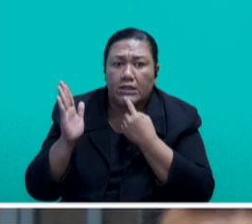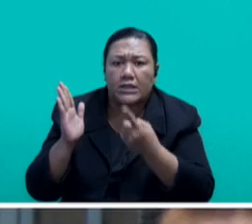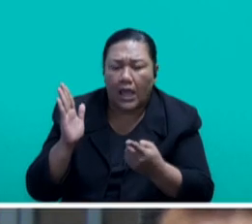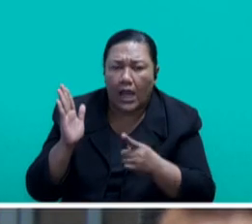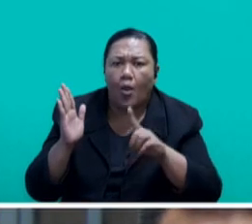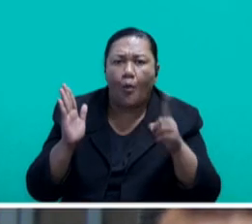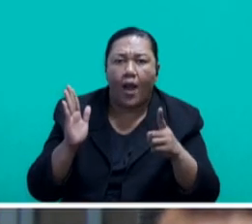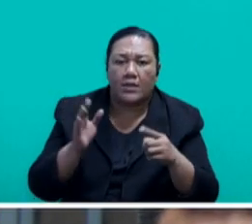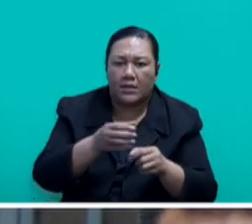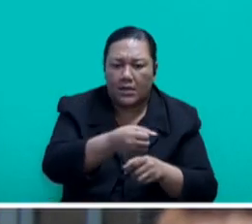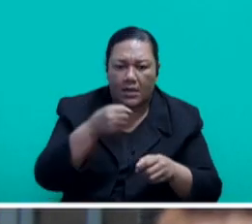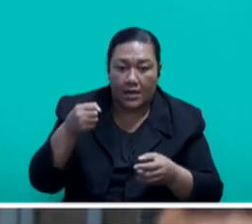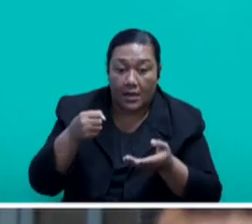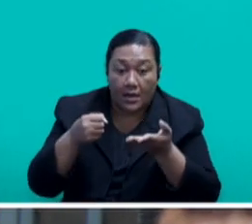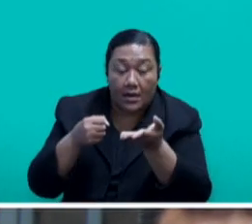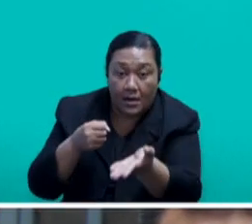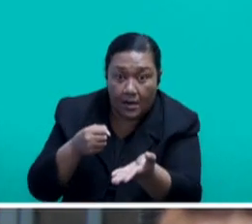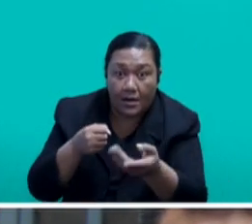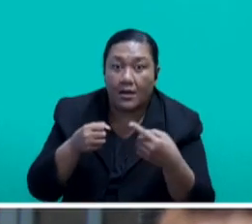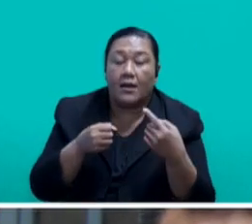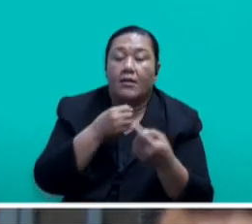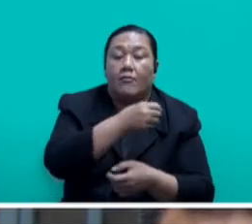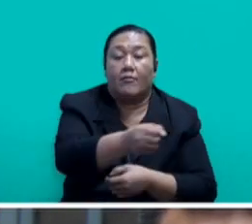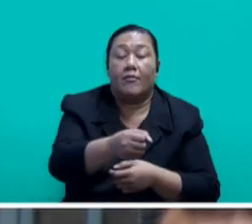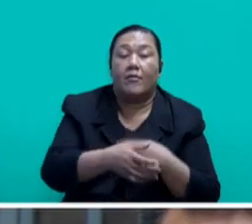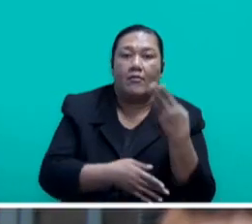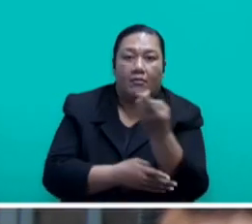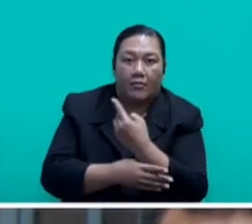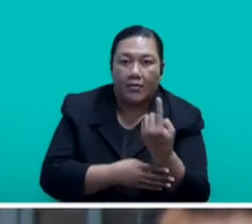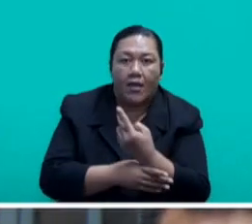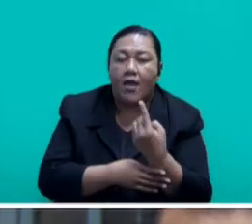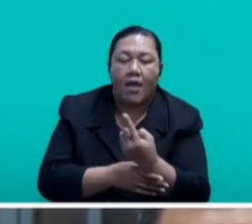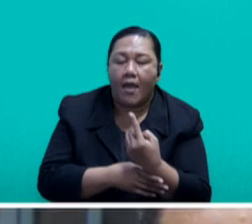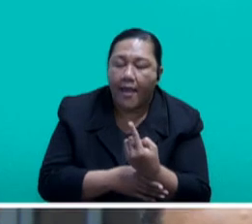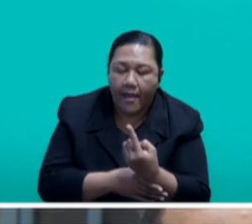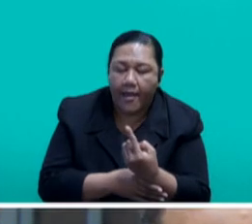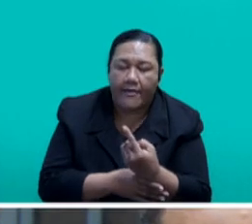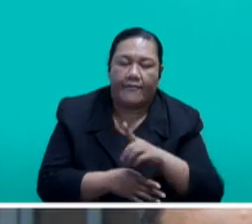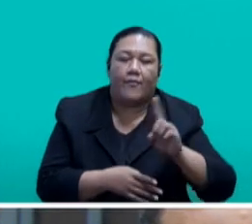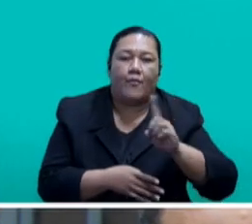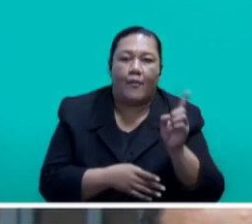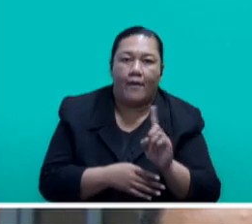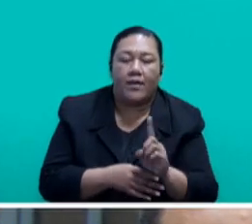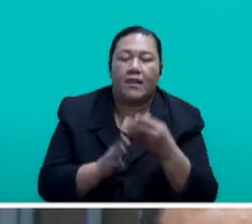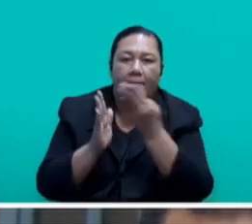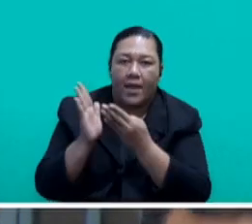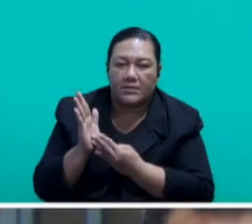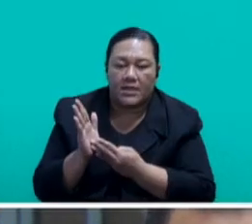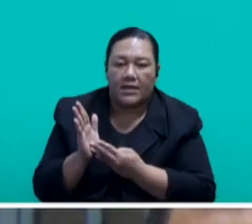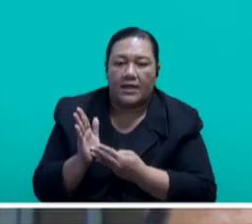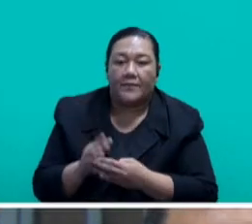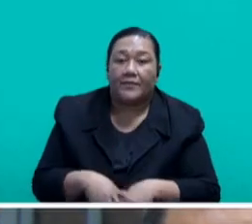Literature have confirmed that one of the properties of microwaves is that it travels in a straight line.